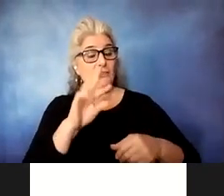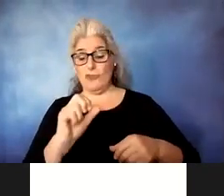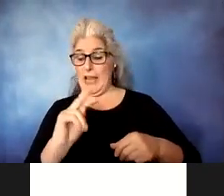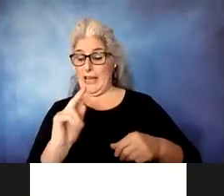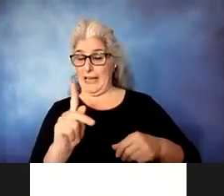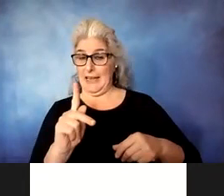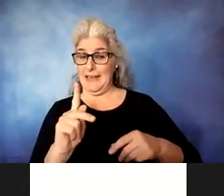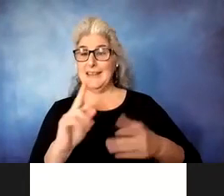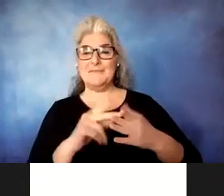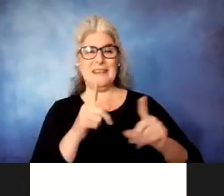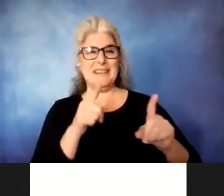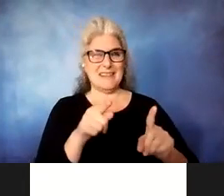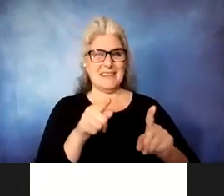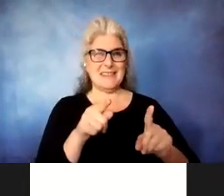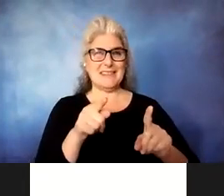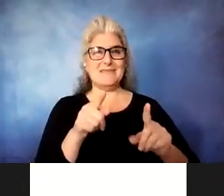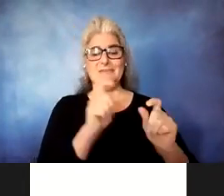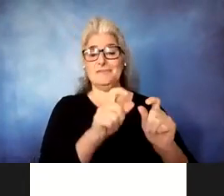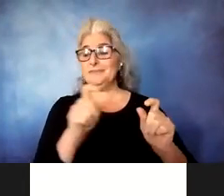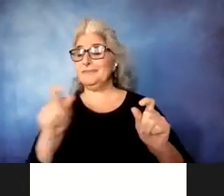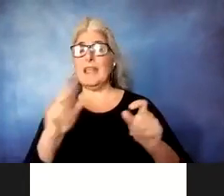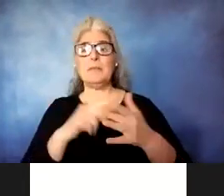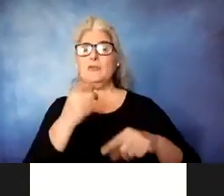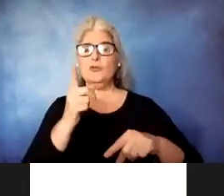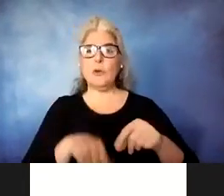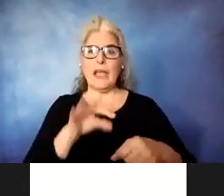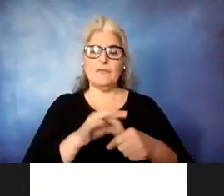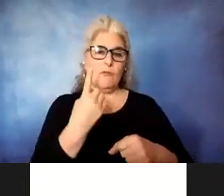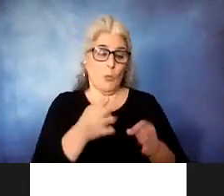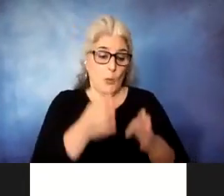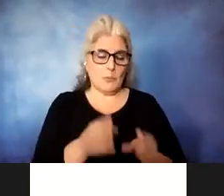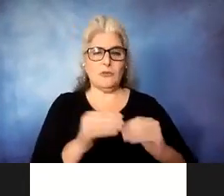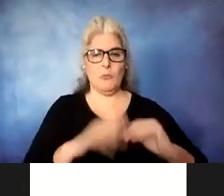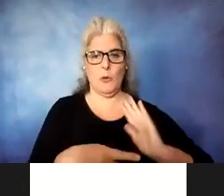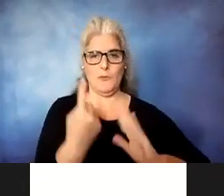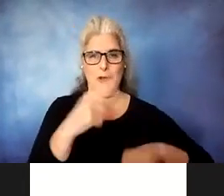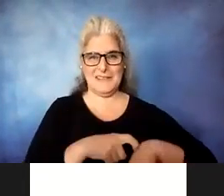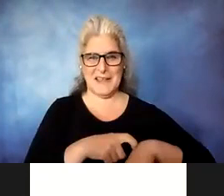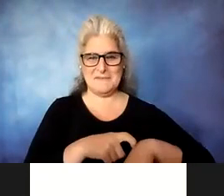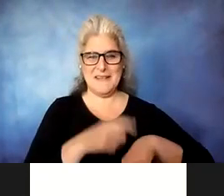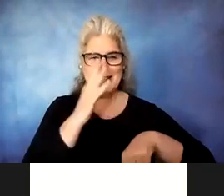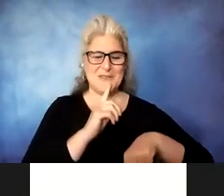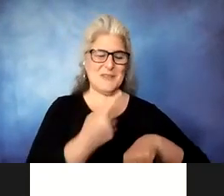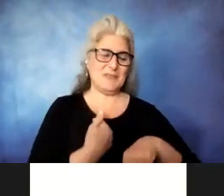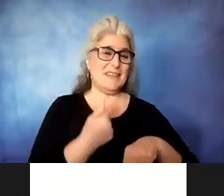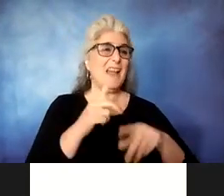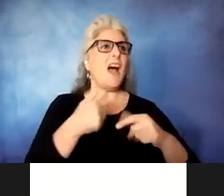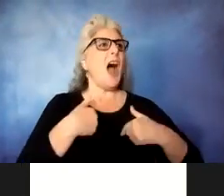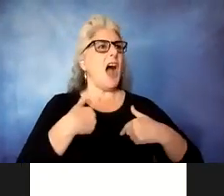So you can see in this example ballot, this voter has ranked candidate B as 1, 2, 3, 4, and